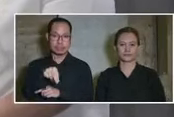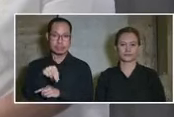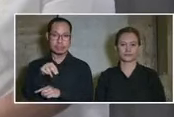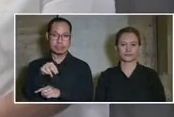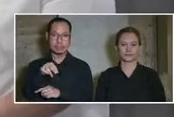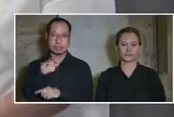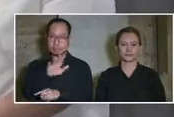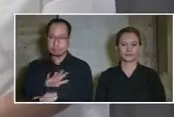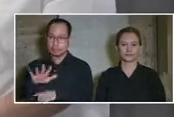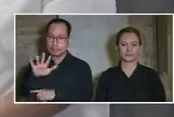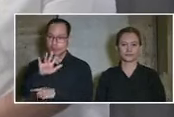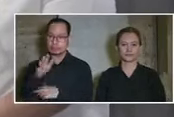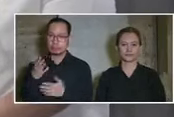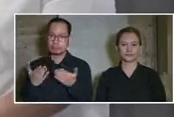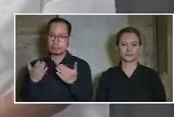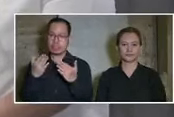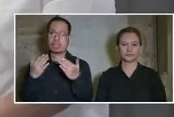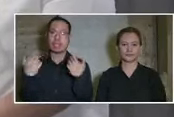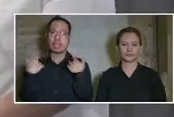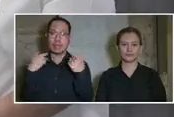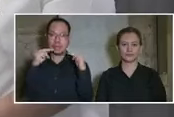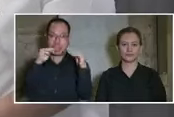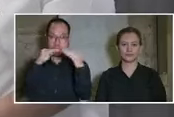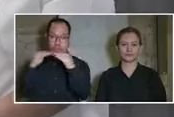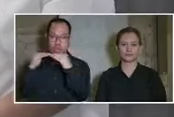that there may be equality.